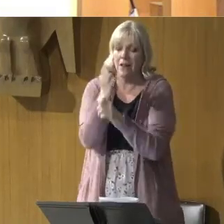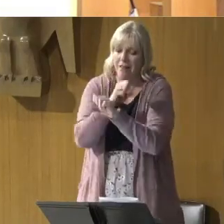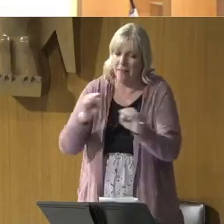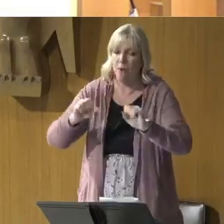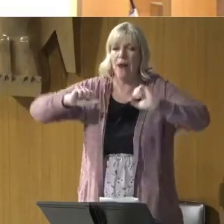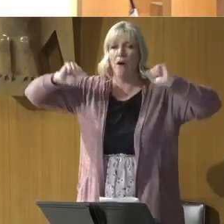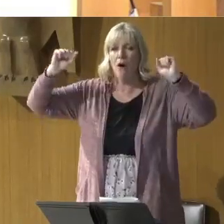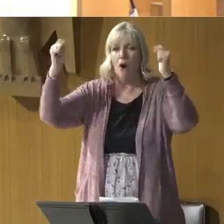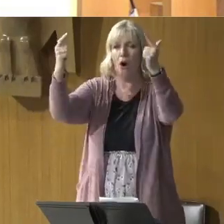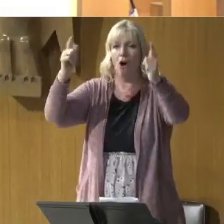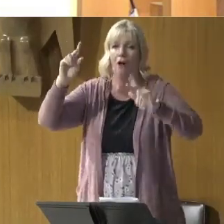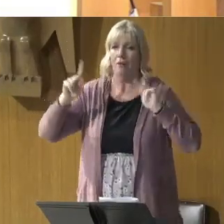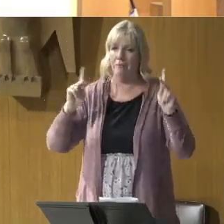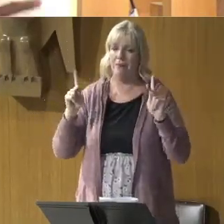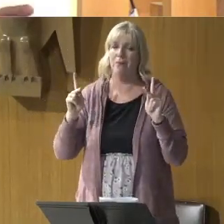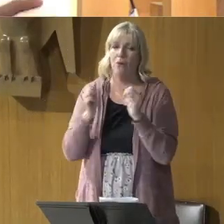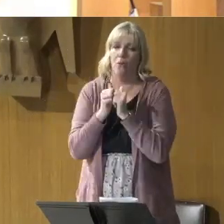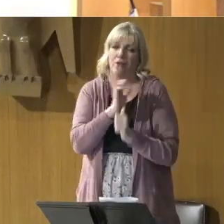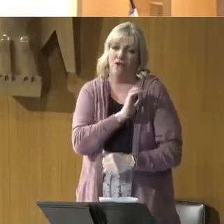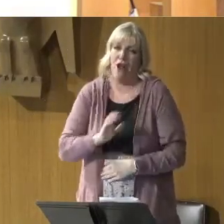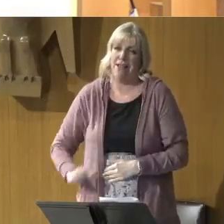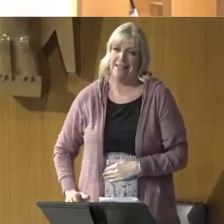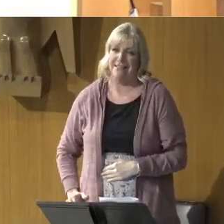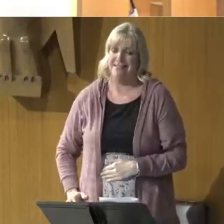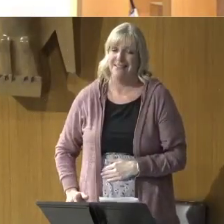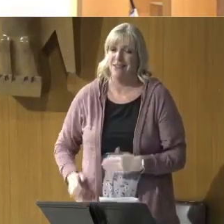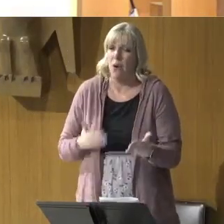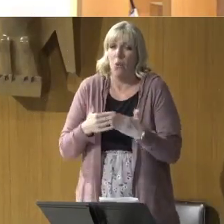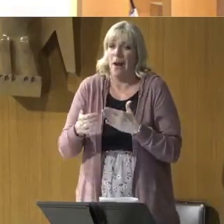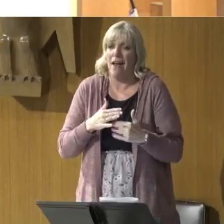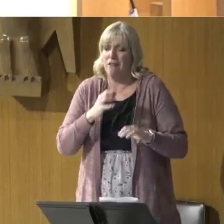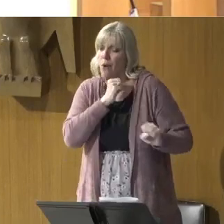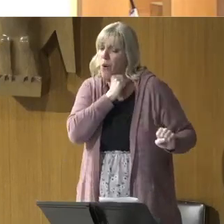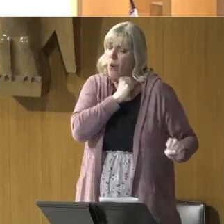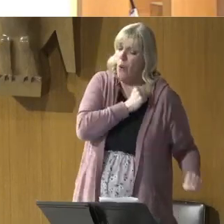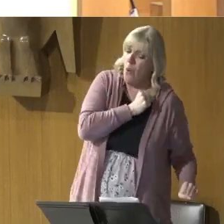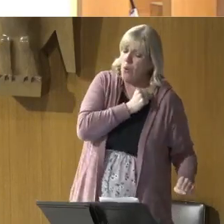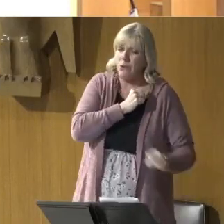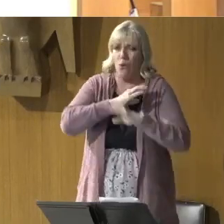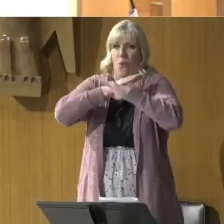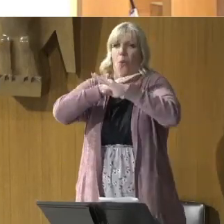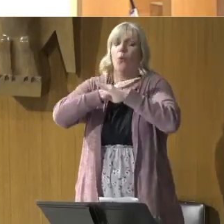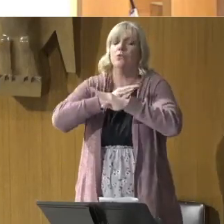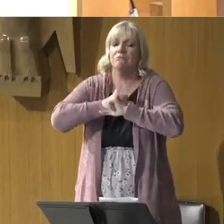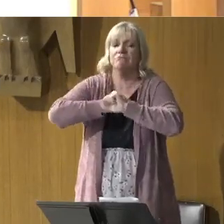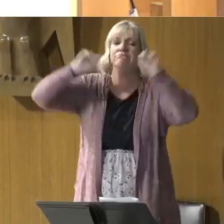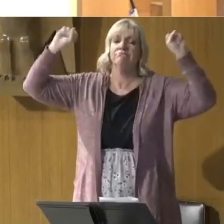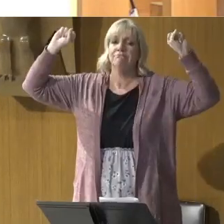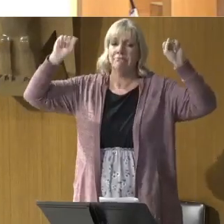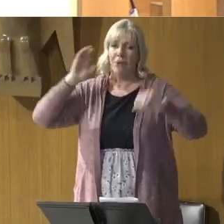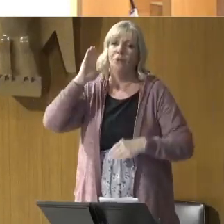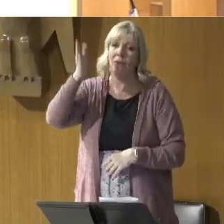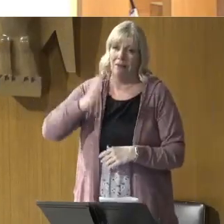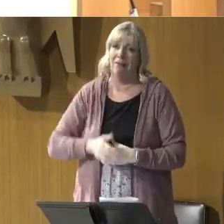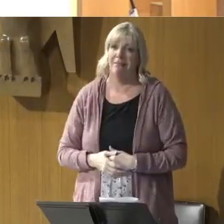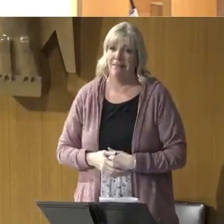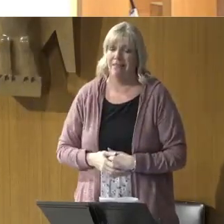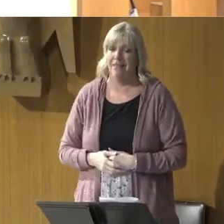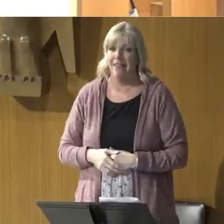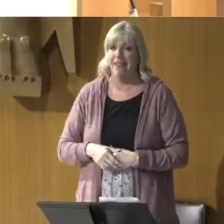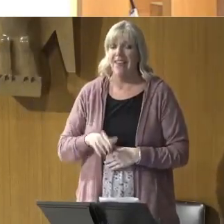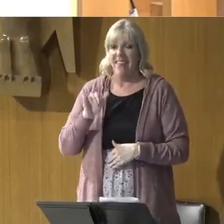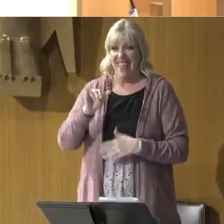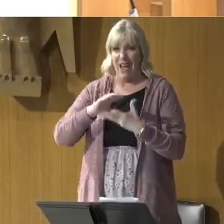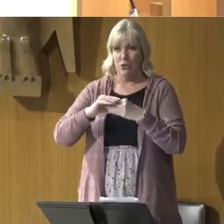people through Christ from anything that holds them down or holds them back. The story of the Exodus